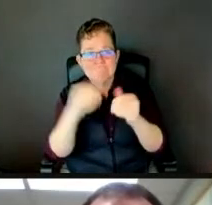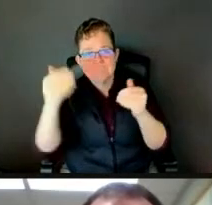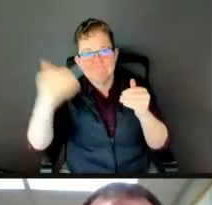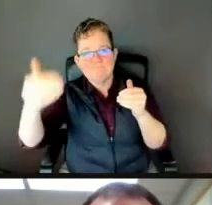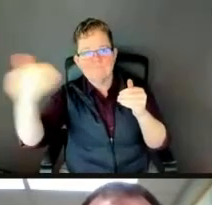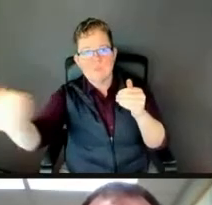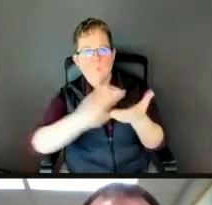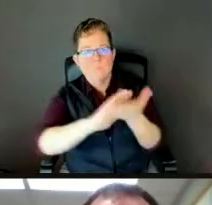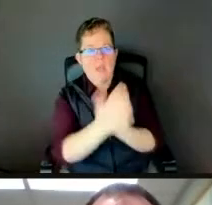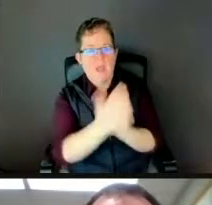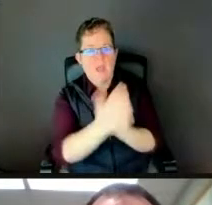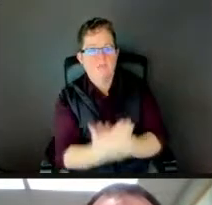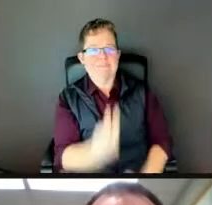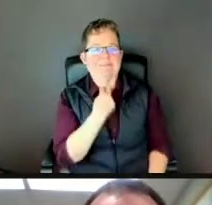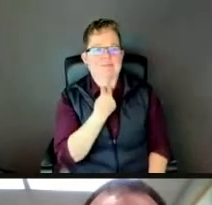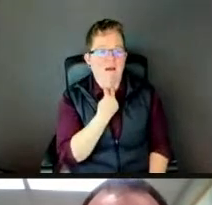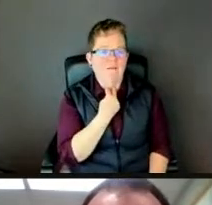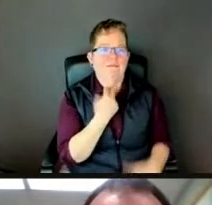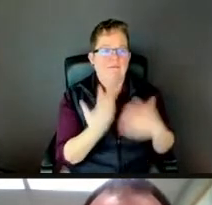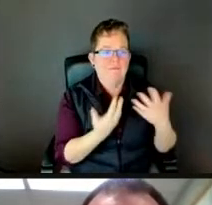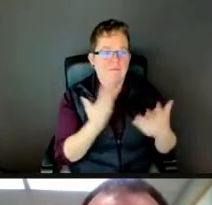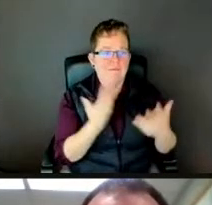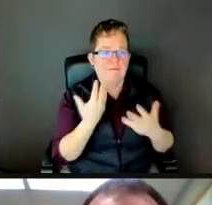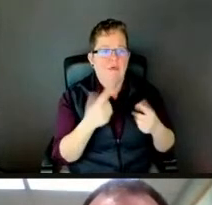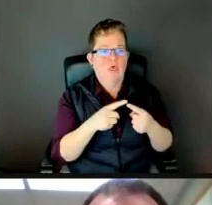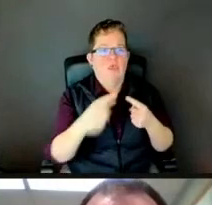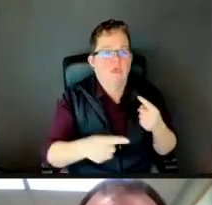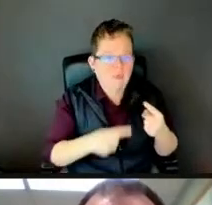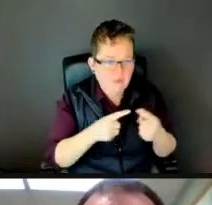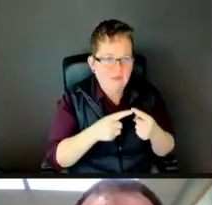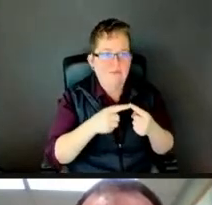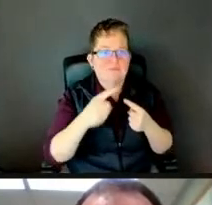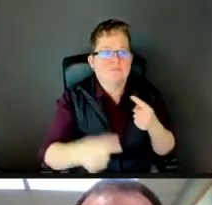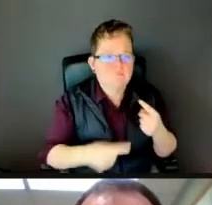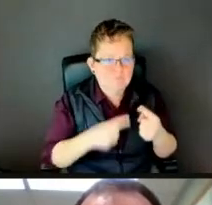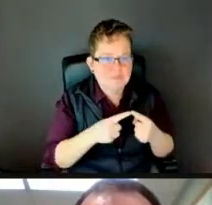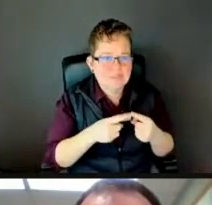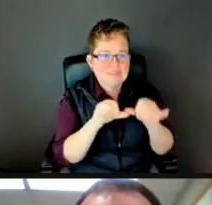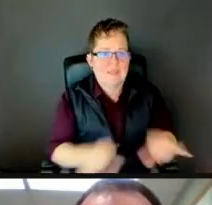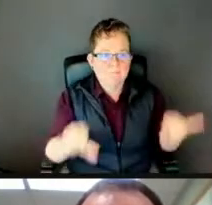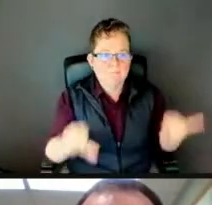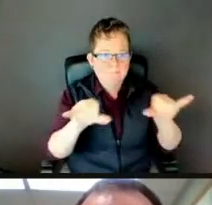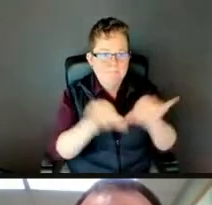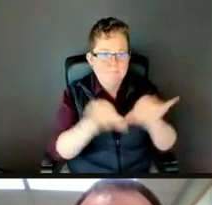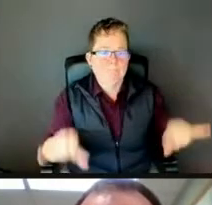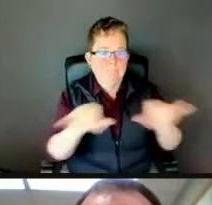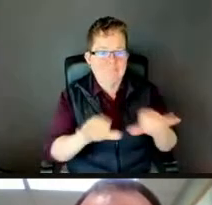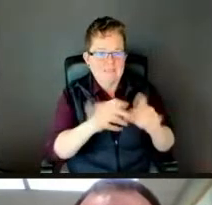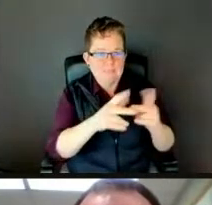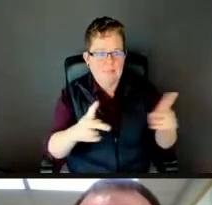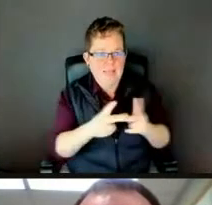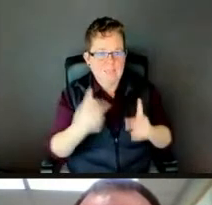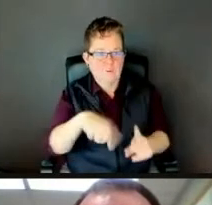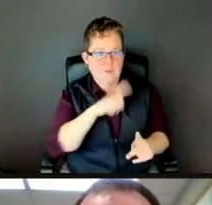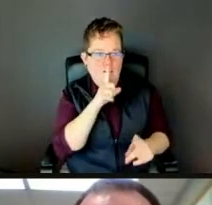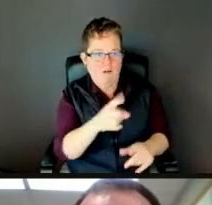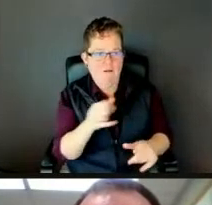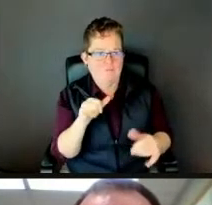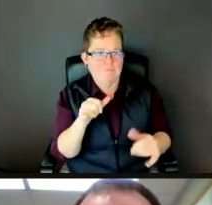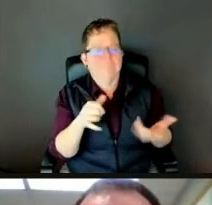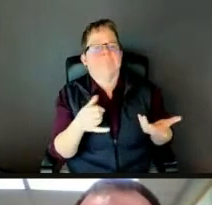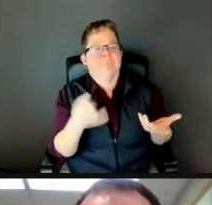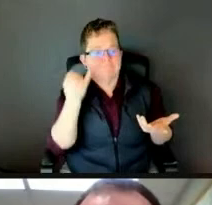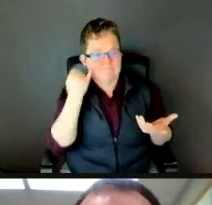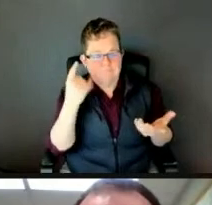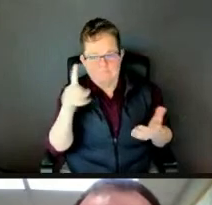stuck. And this continues to be where we're at. And so my question is, when you